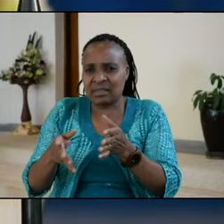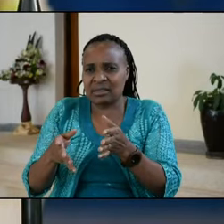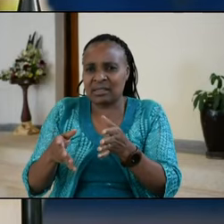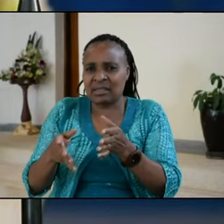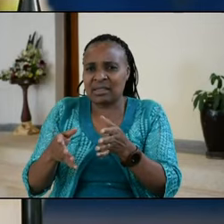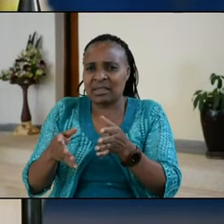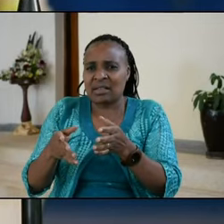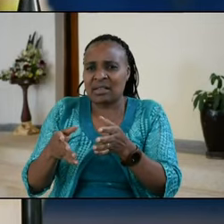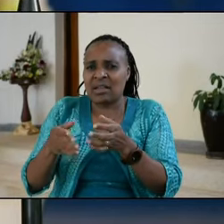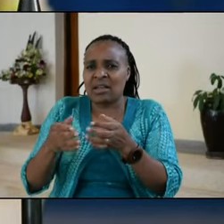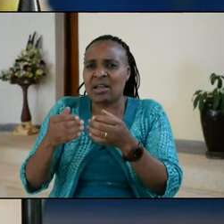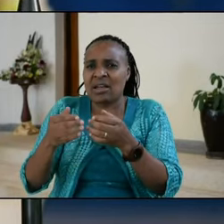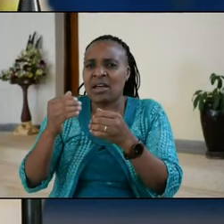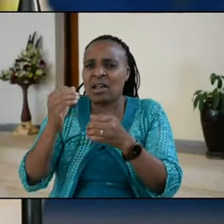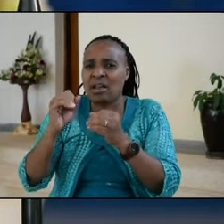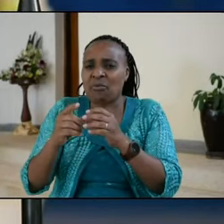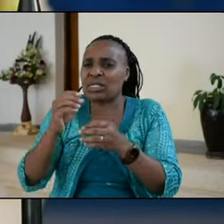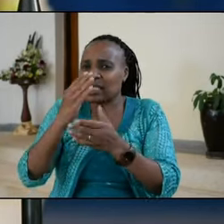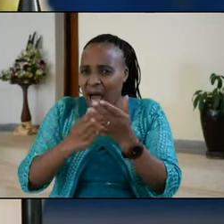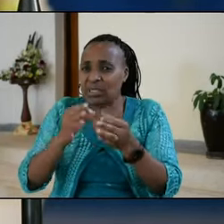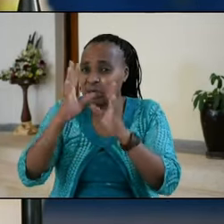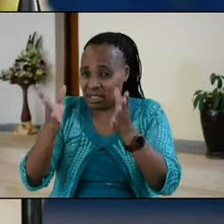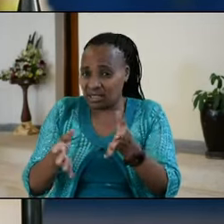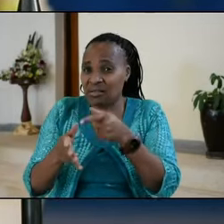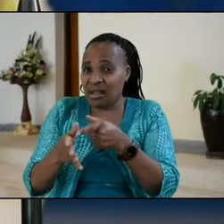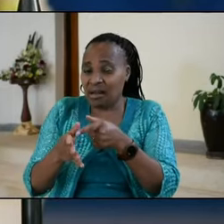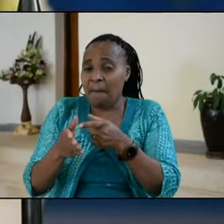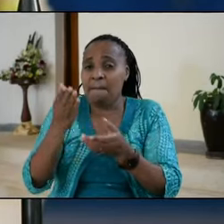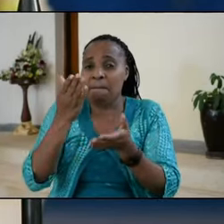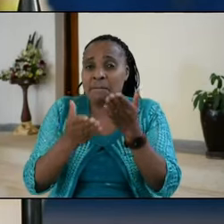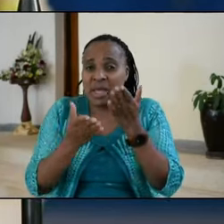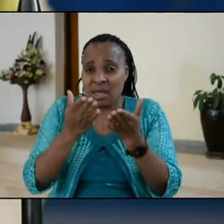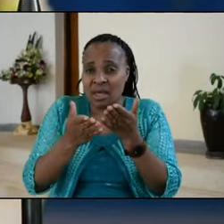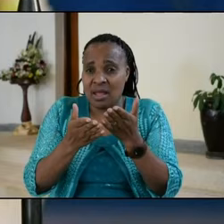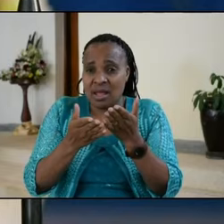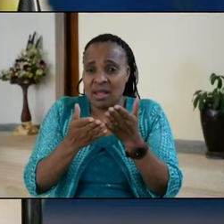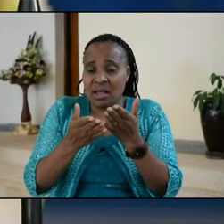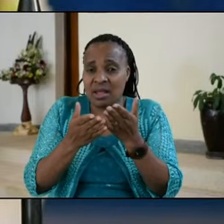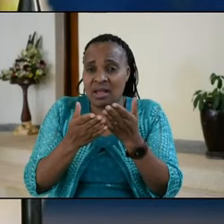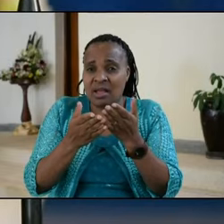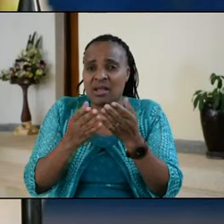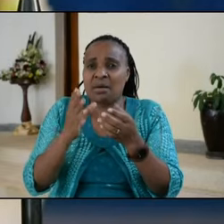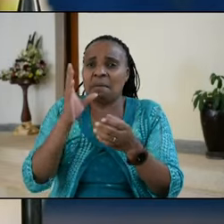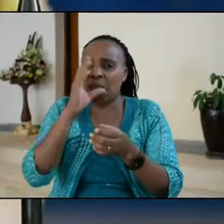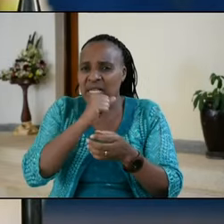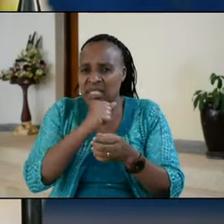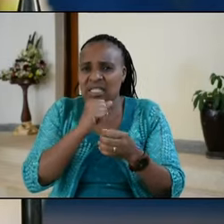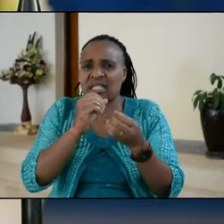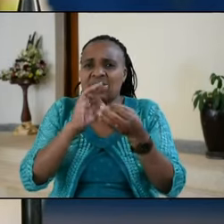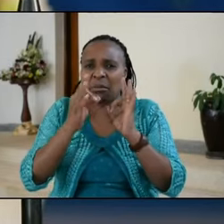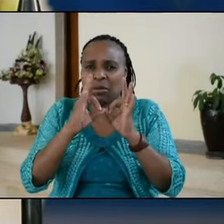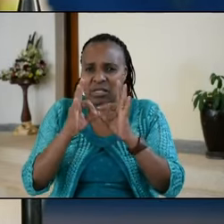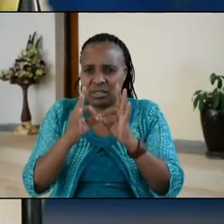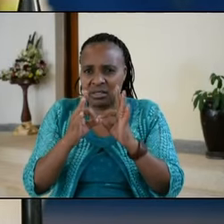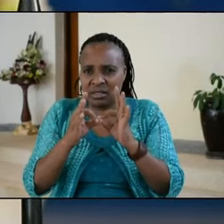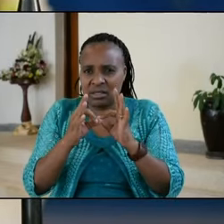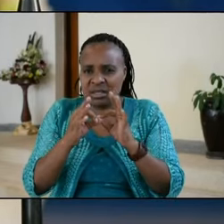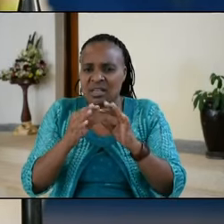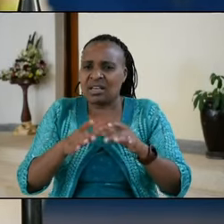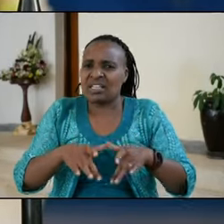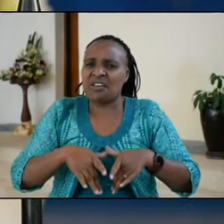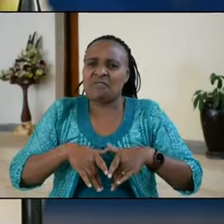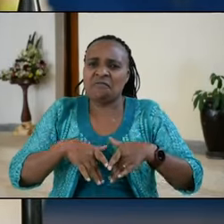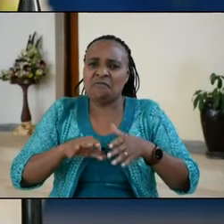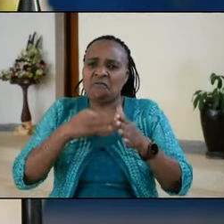lazy very cautiously and conservatively, may opt to misinterpret or they may fail